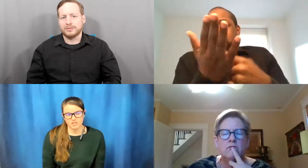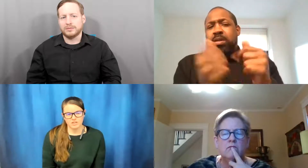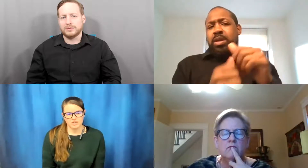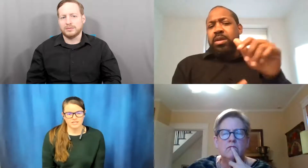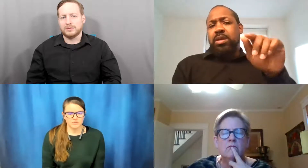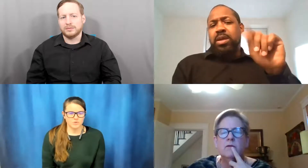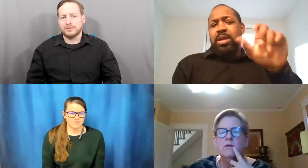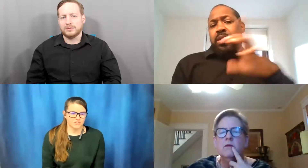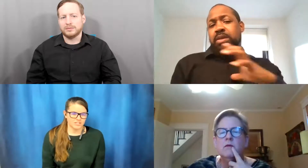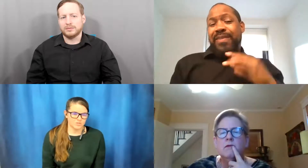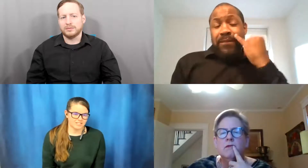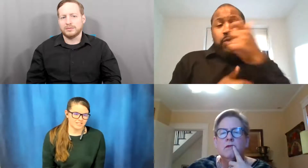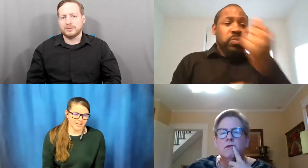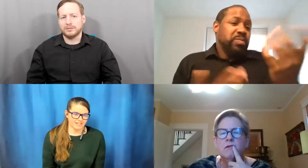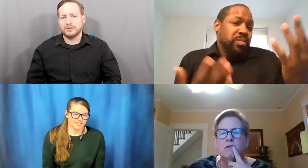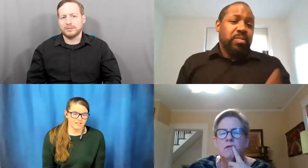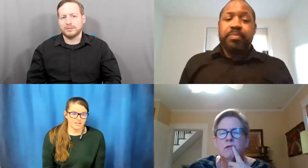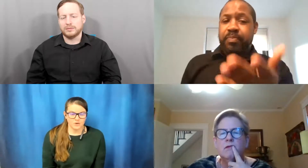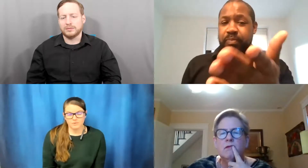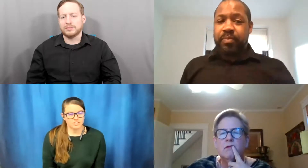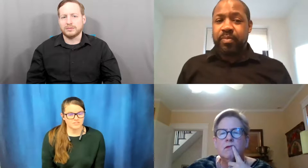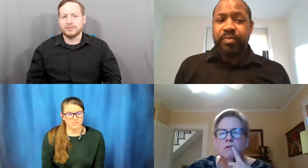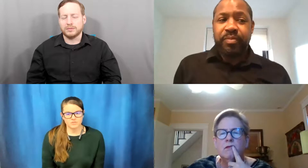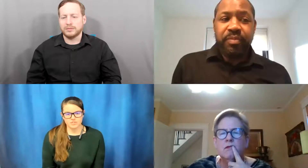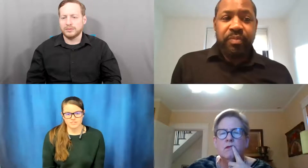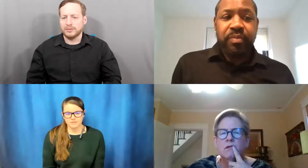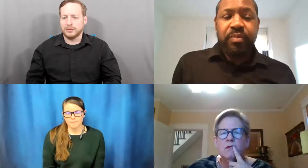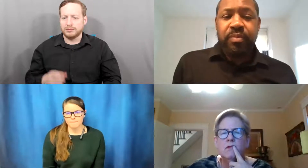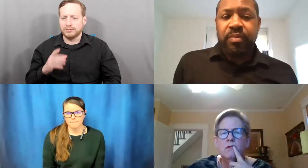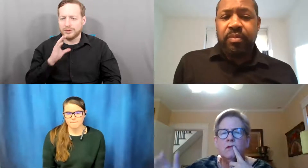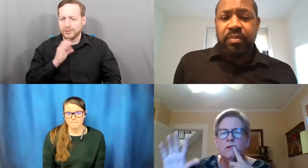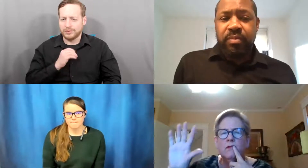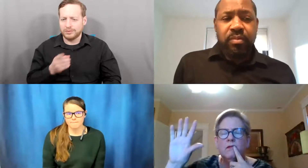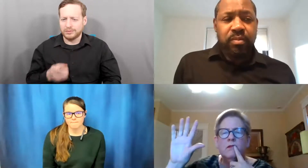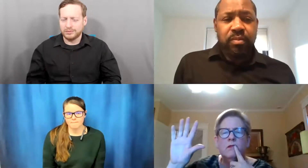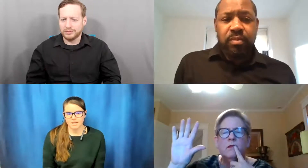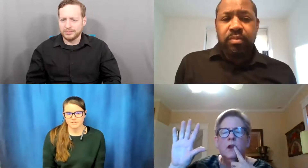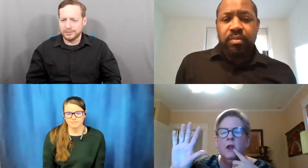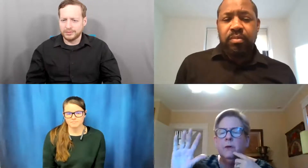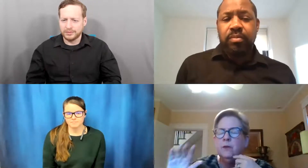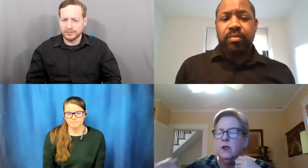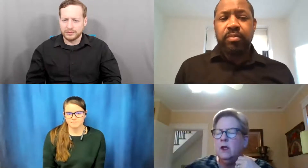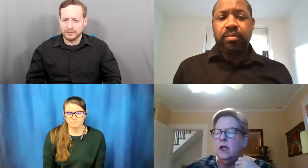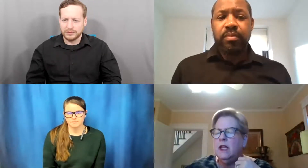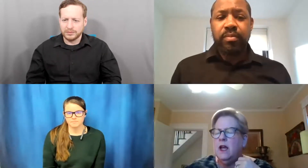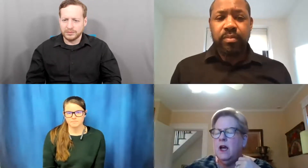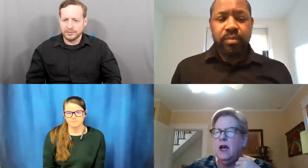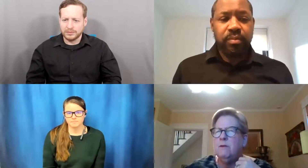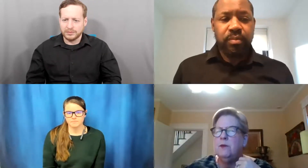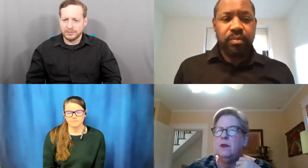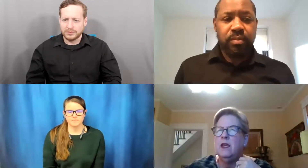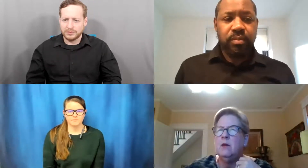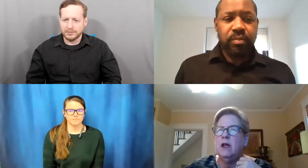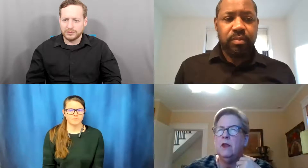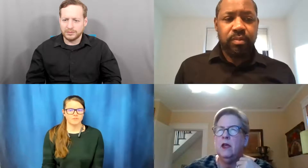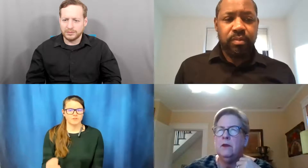each. So if there's interest in that, just if there's interest. Carolyn? And